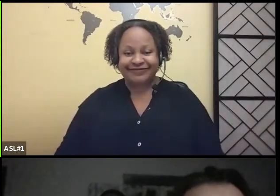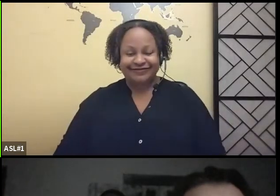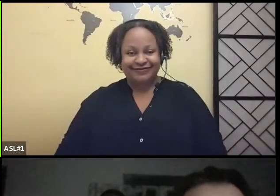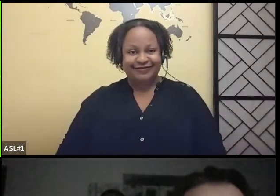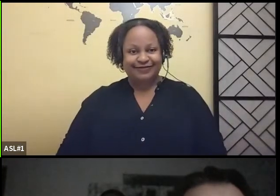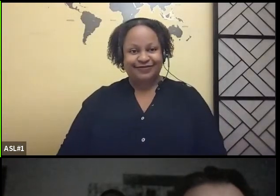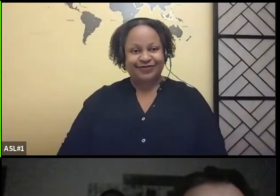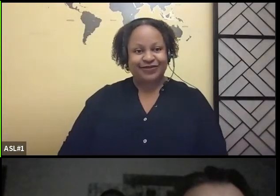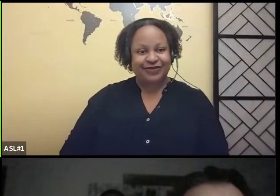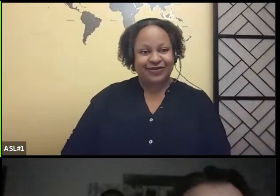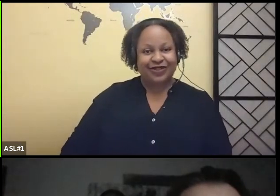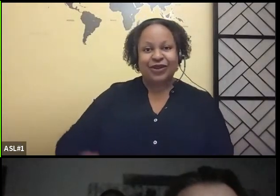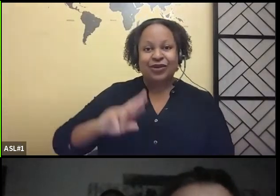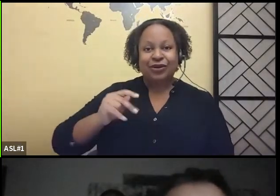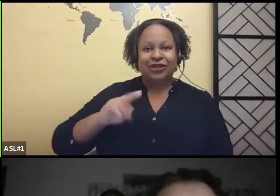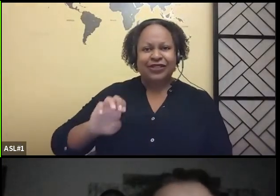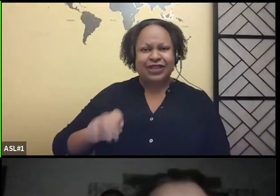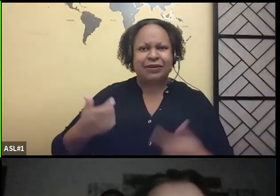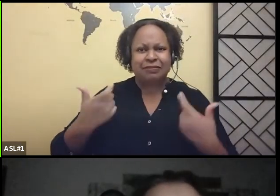That was a big question.